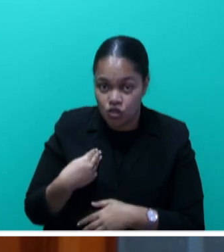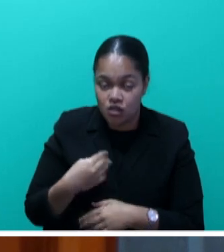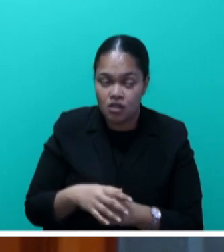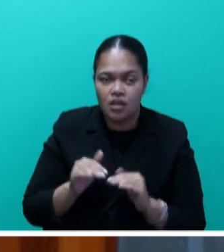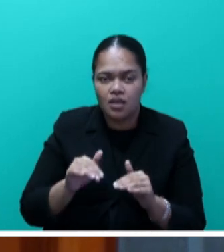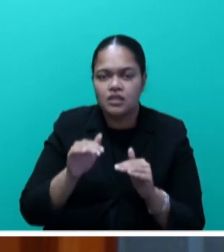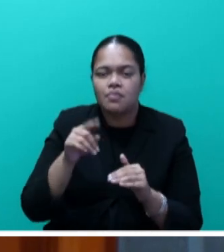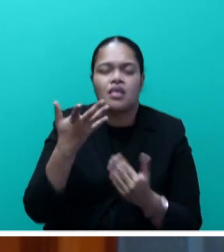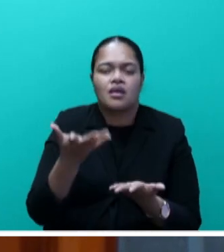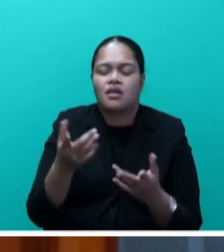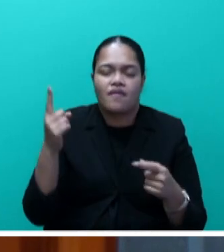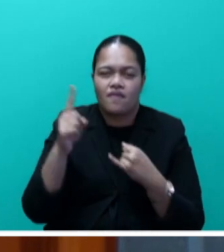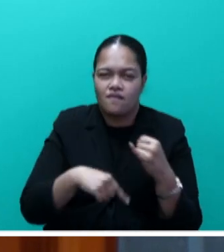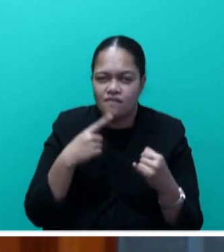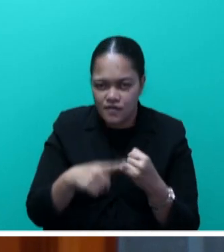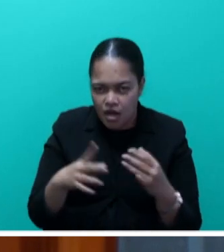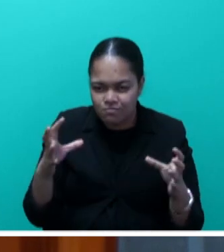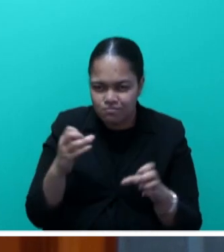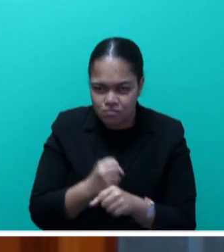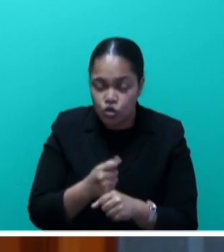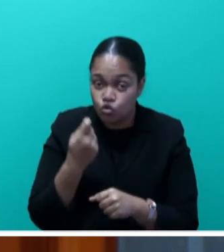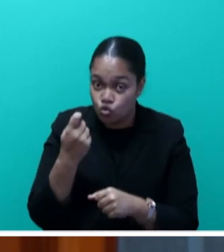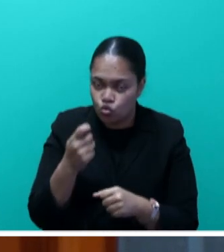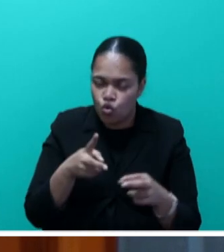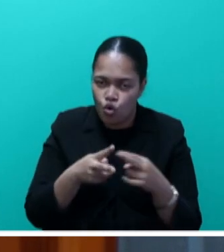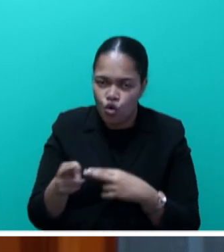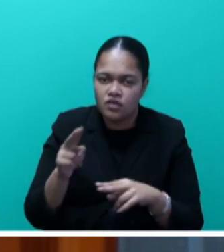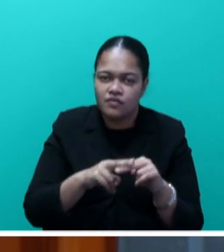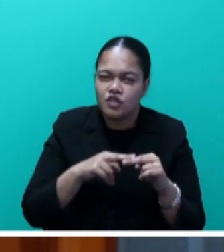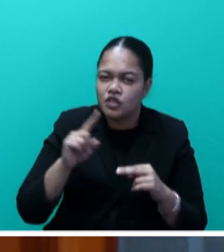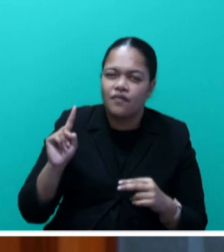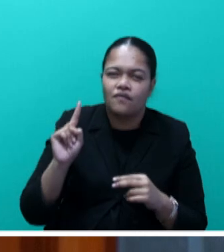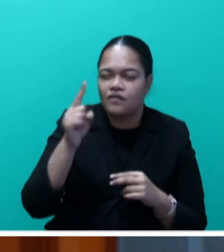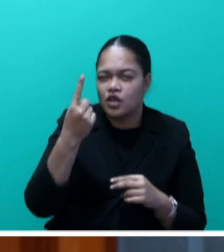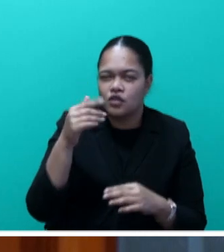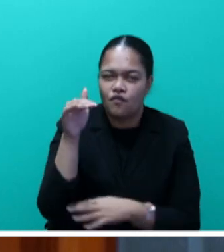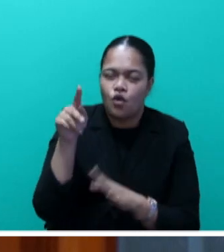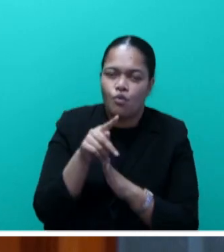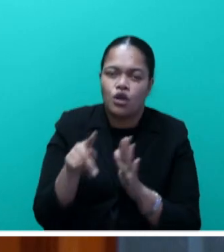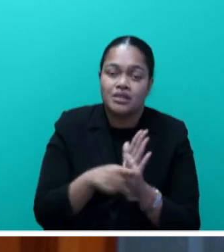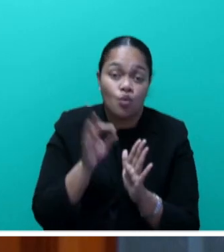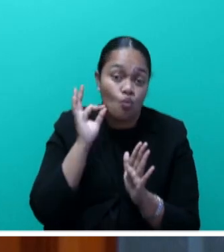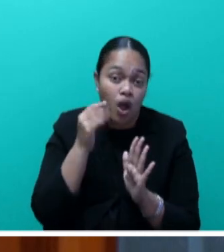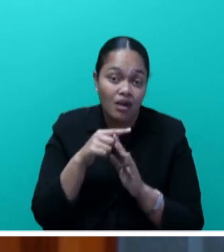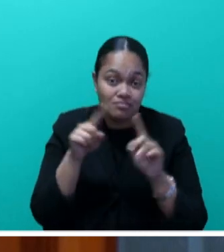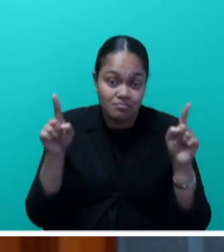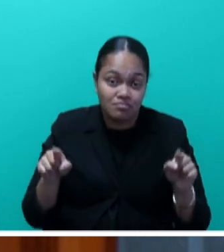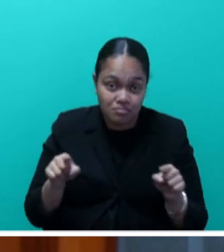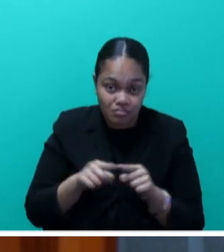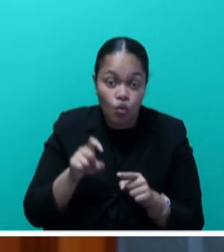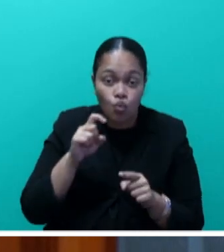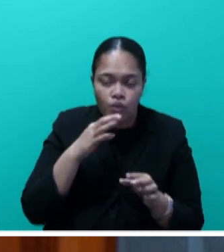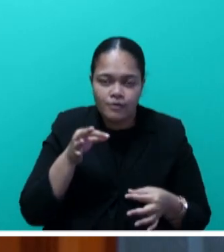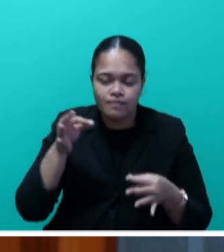the finalization and soon launch of Fiji's first foreign policy white paper, which will set the